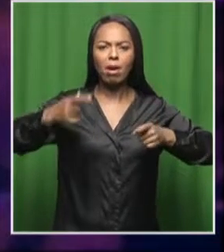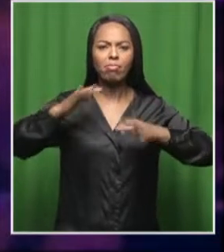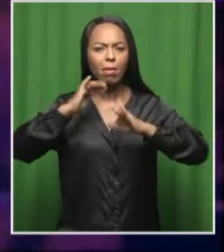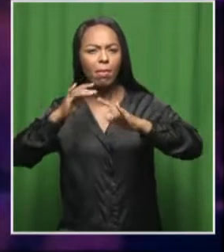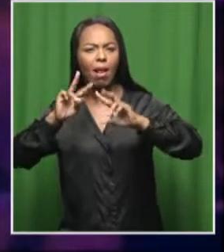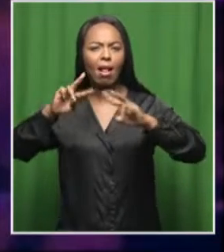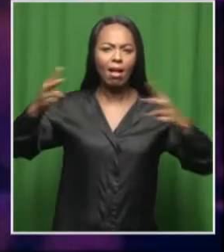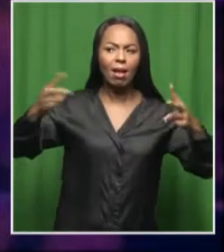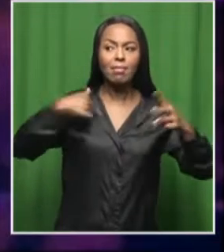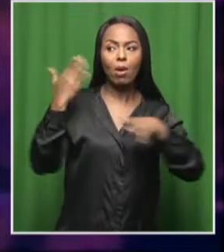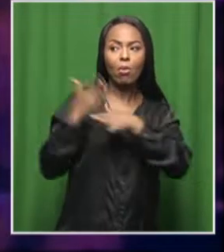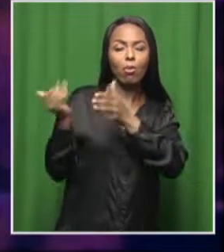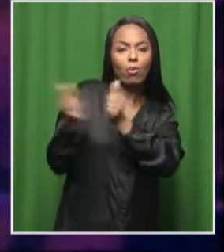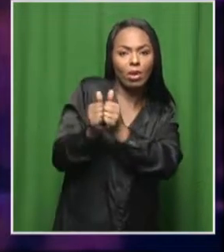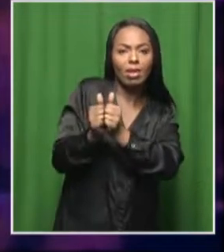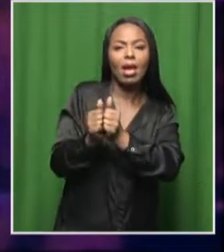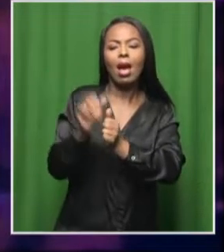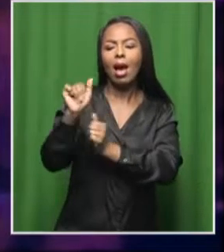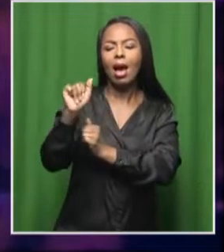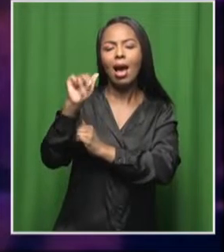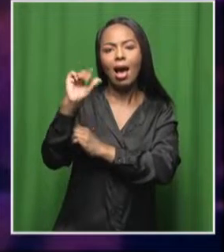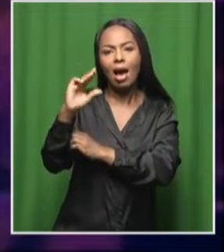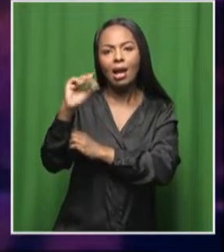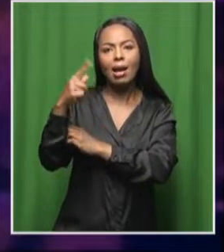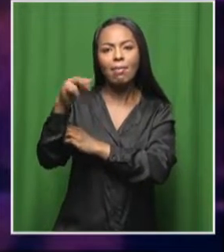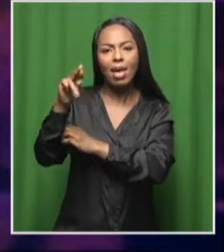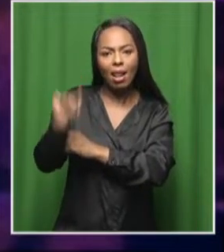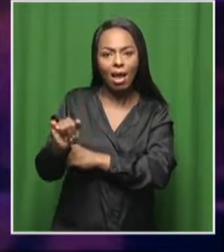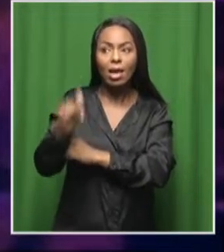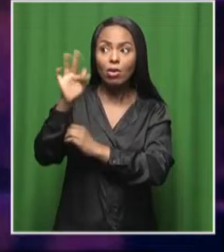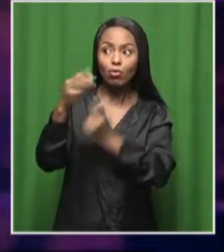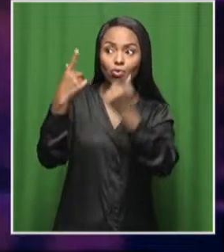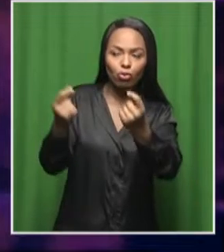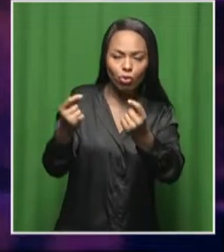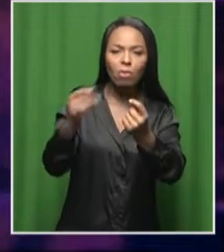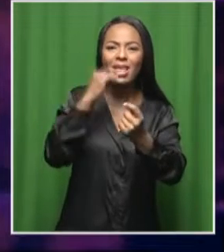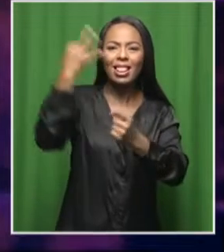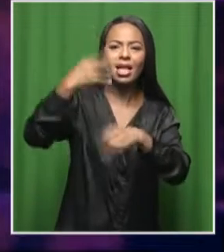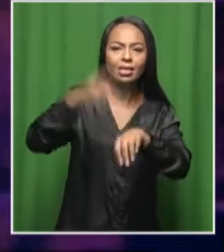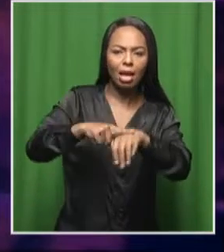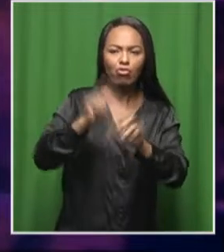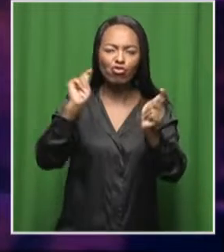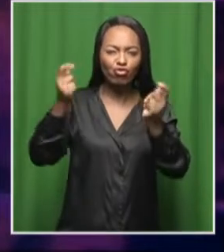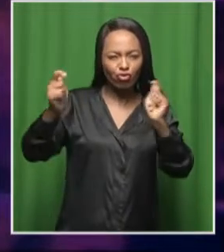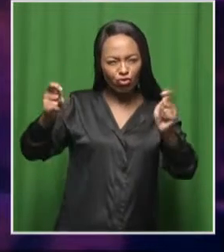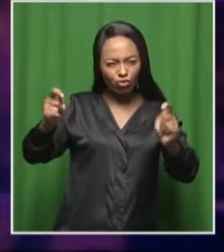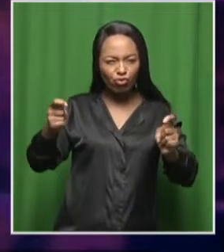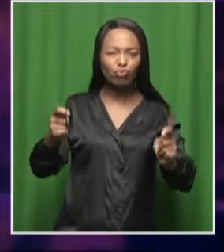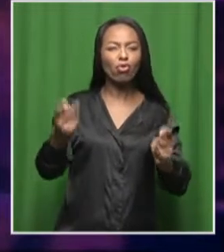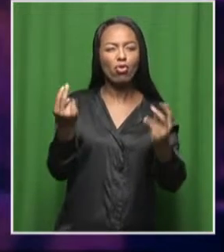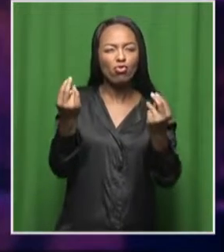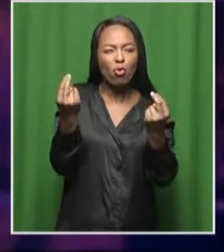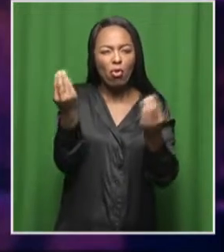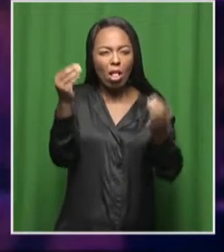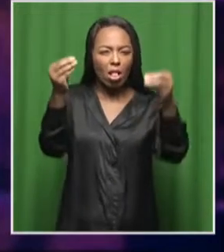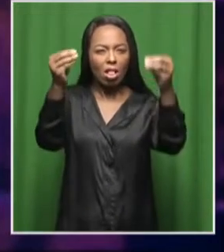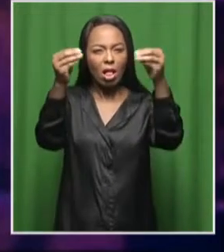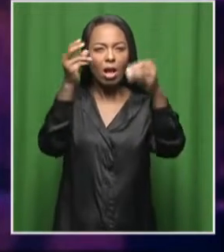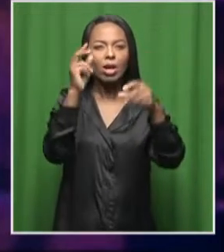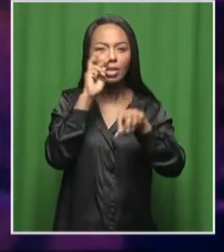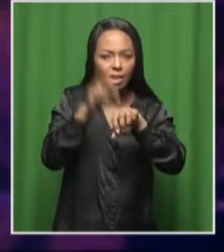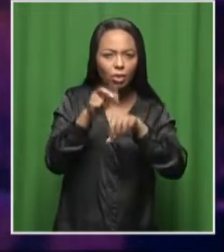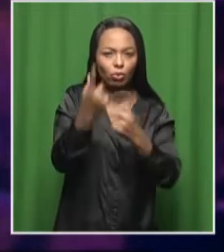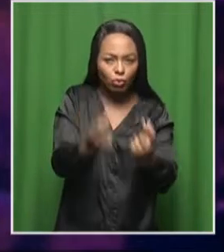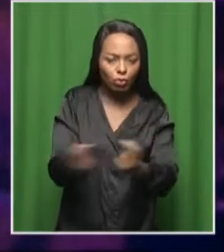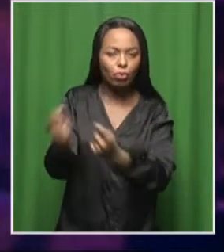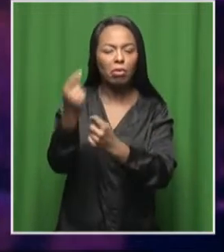it first with a cappella, but as you are doing it, and if you're doing it for the third time, you really want to change. You want to bring something new. So we decided